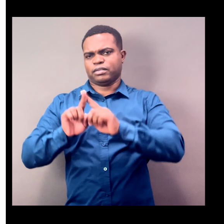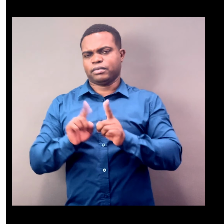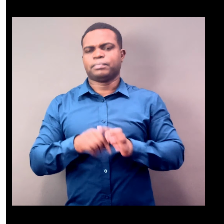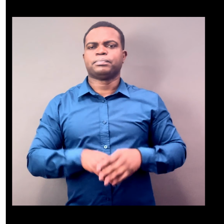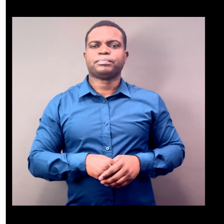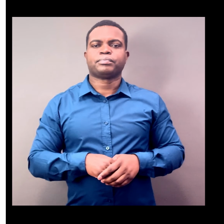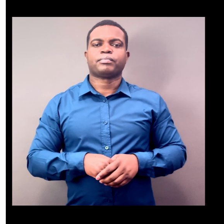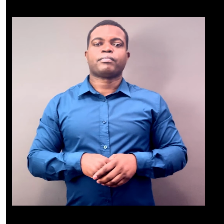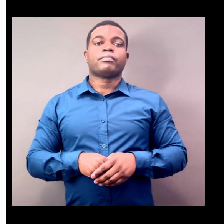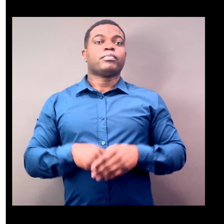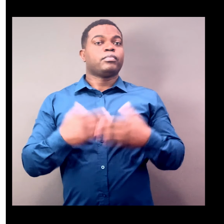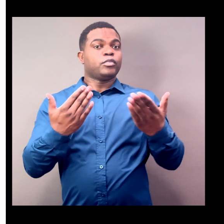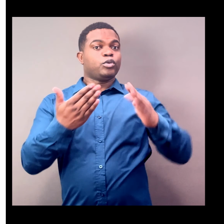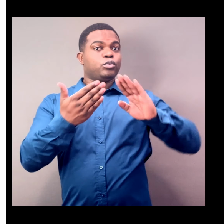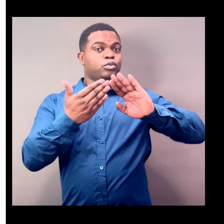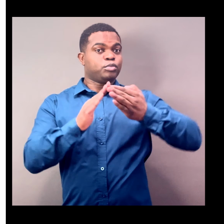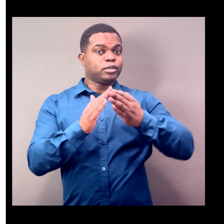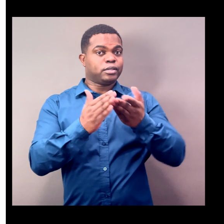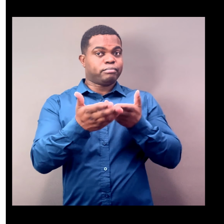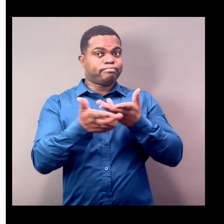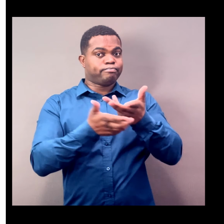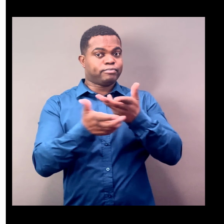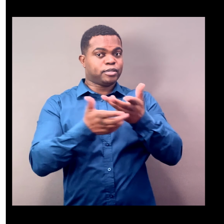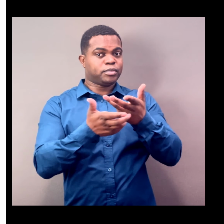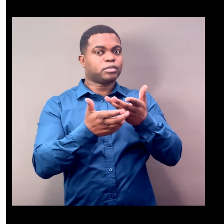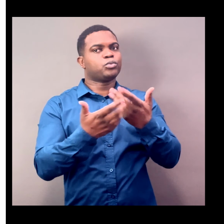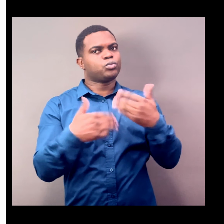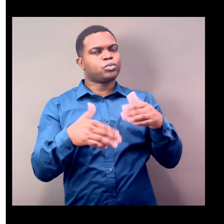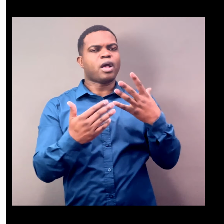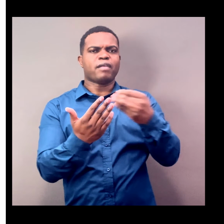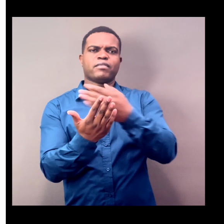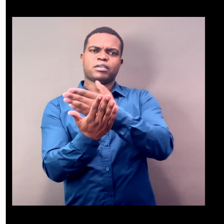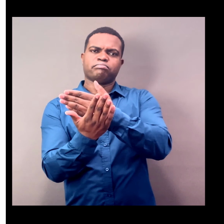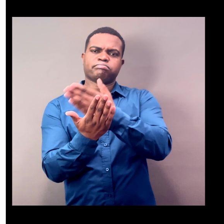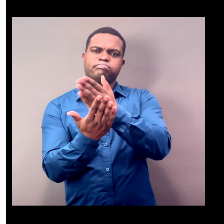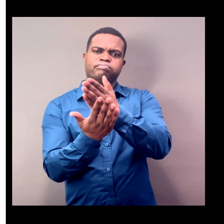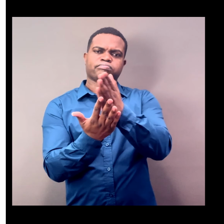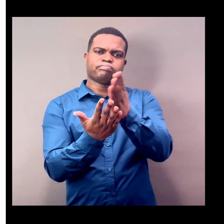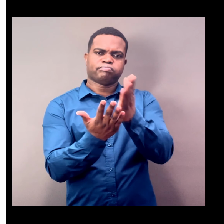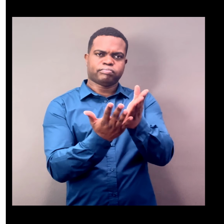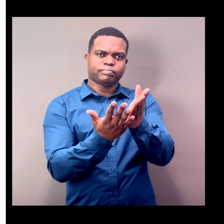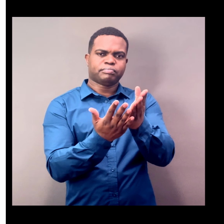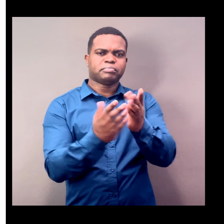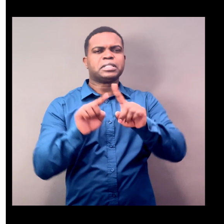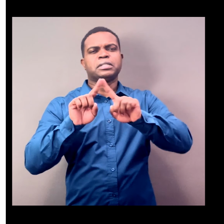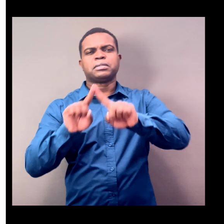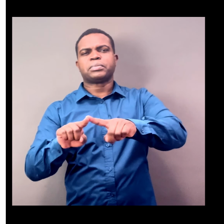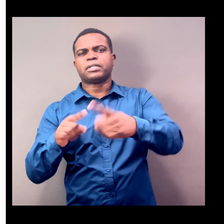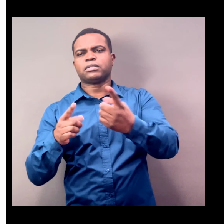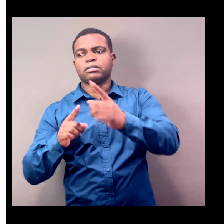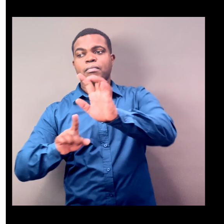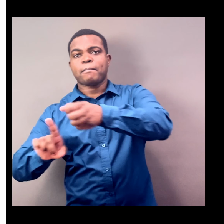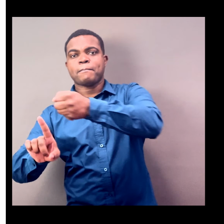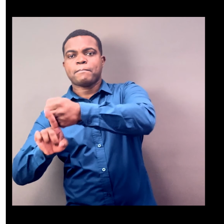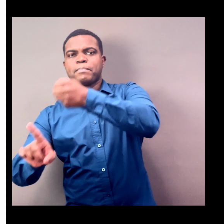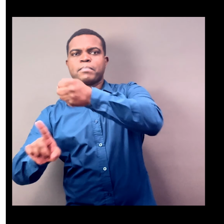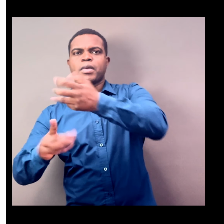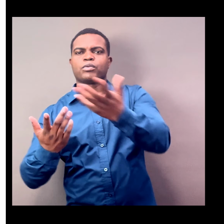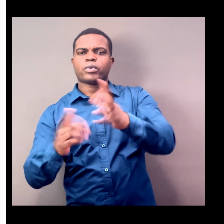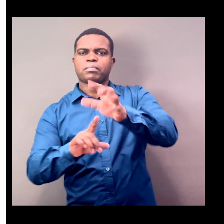So community engagement has a different dimension. Like it depends on the area of